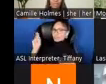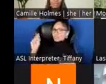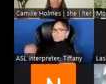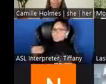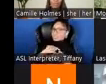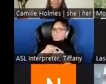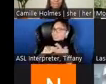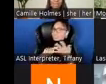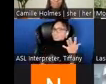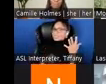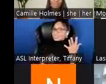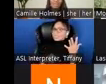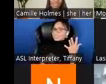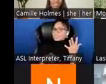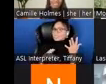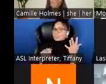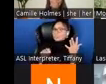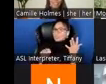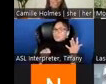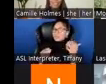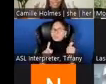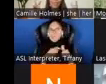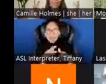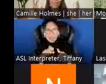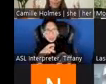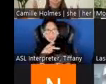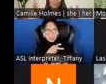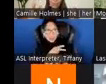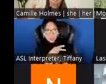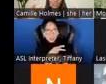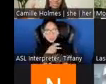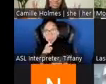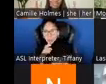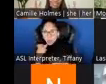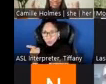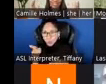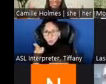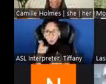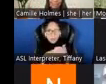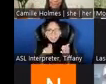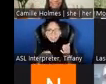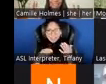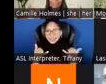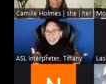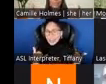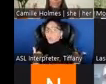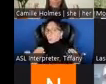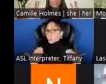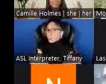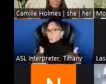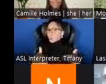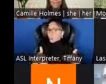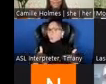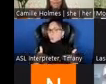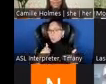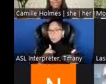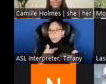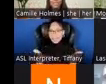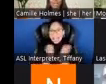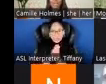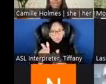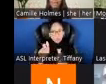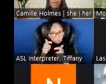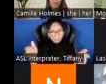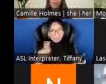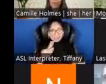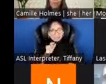what somebody needs right this moment? So it's a huge lift that we're asking, but it's also just sort of setting up the conversation